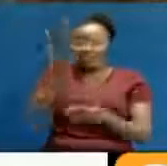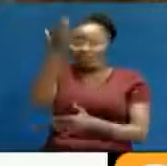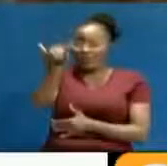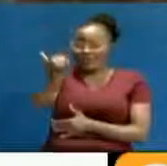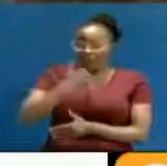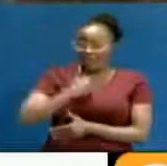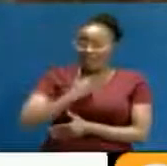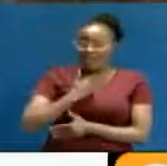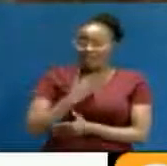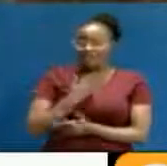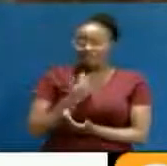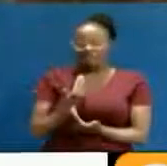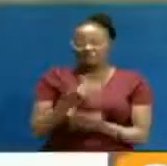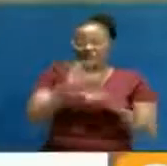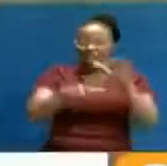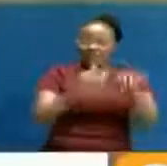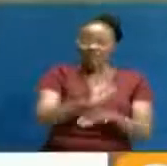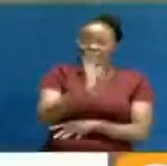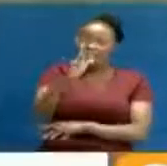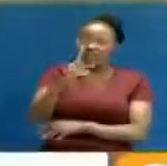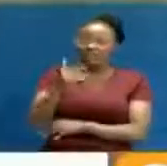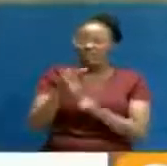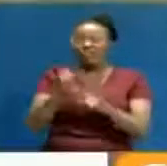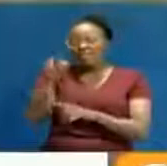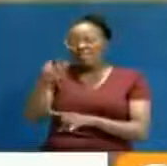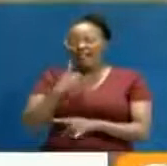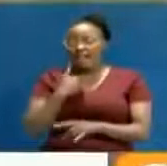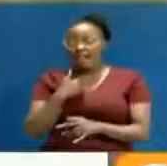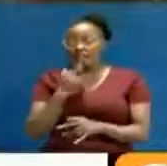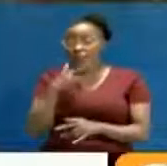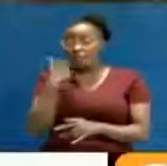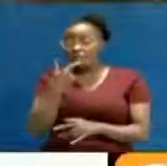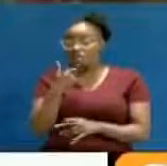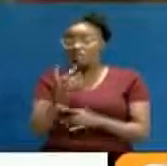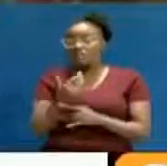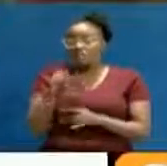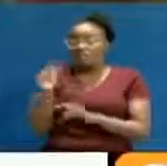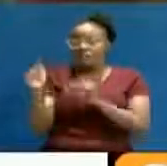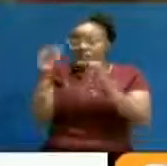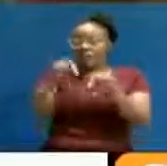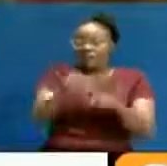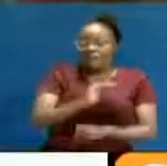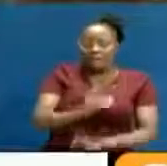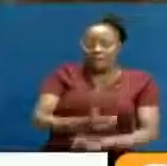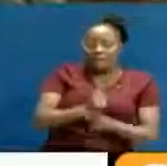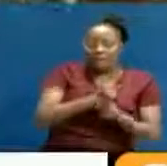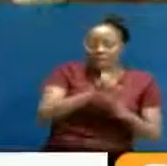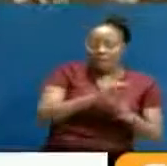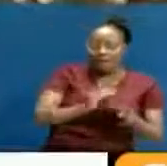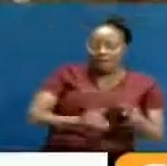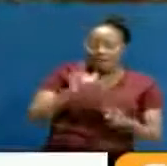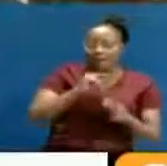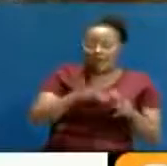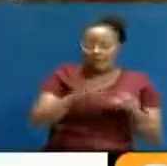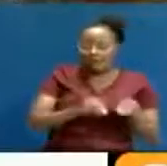Kuna wale wanyama pori wanani wale? Hey, wanakuja kupata mimba Kenya,